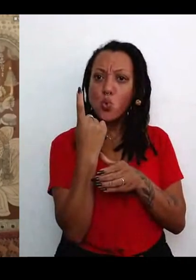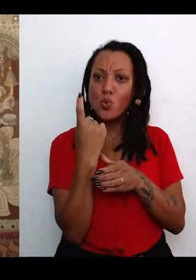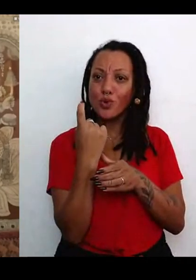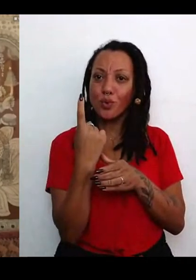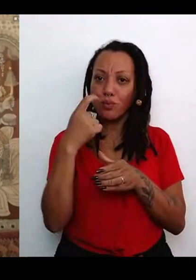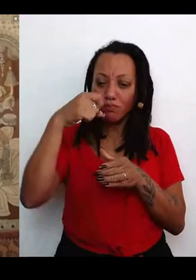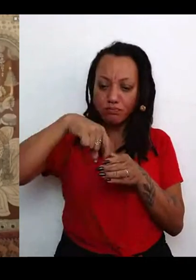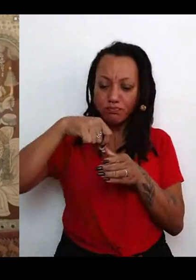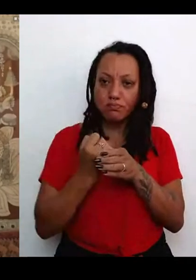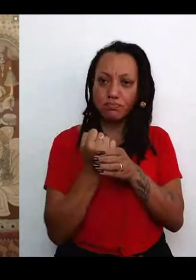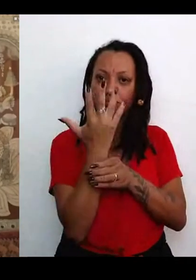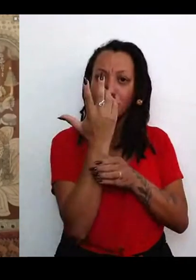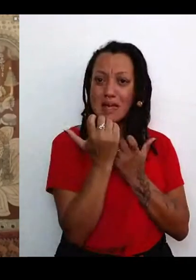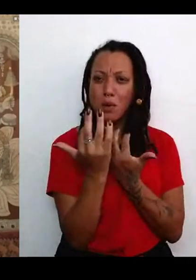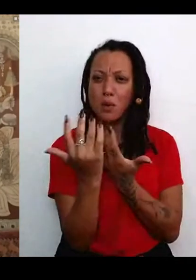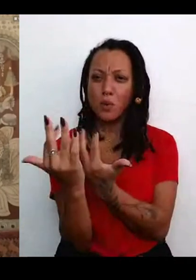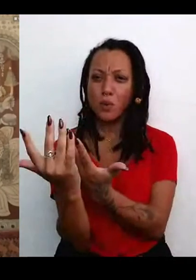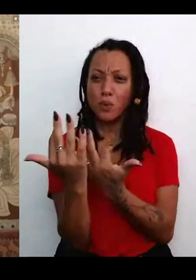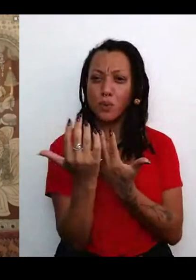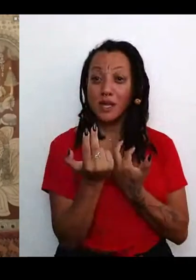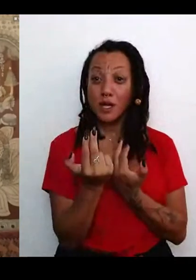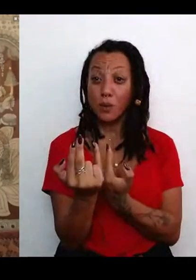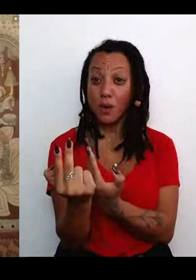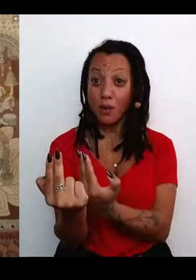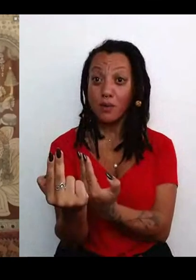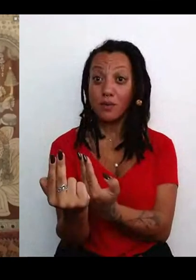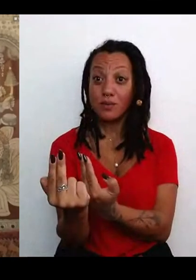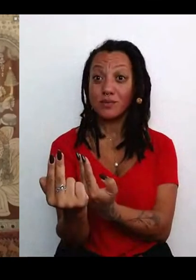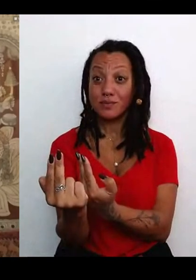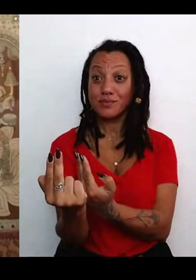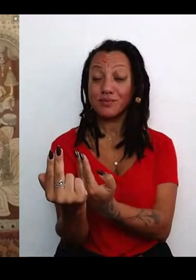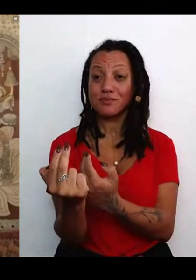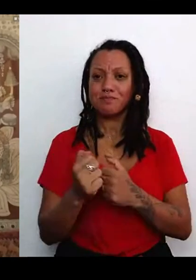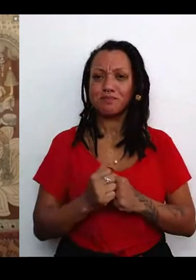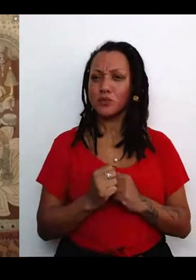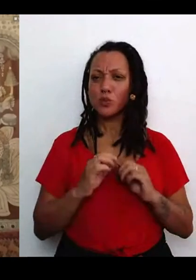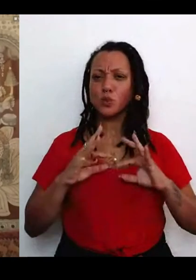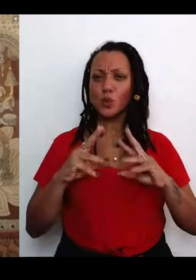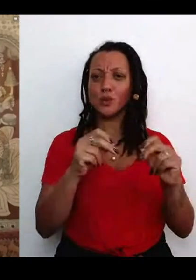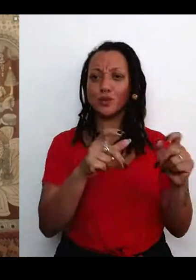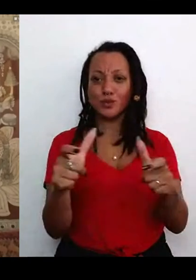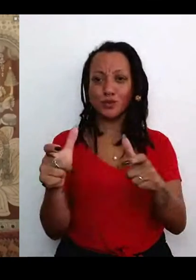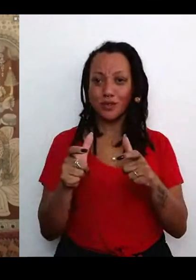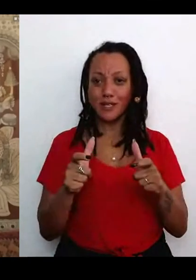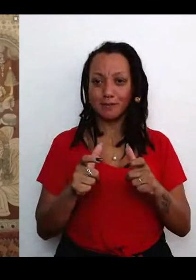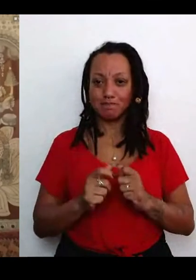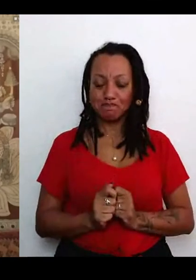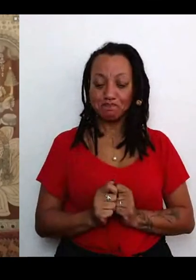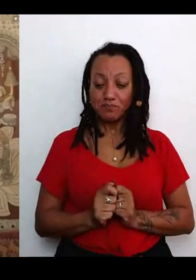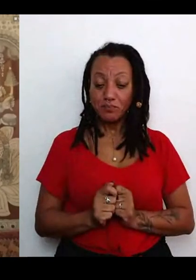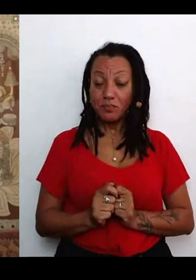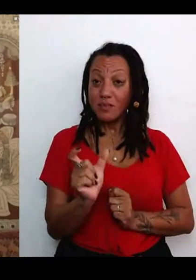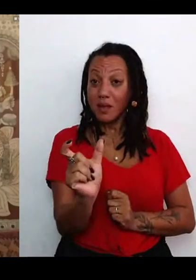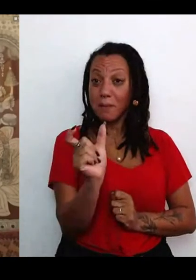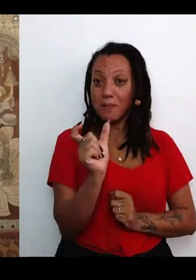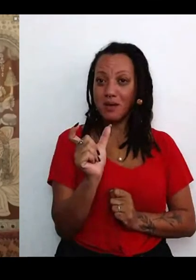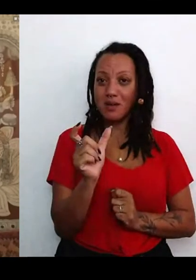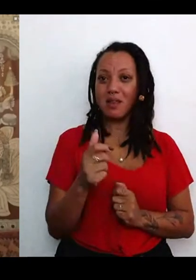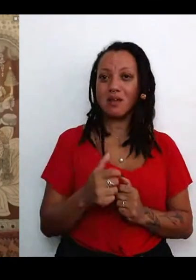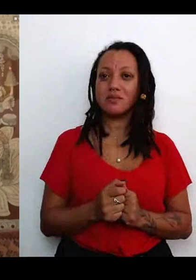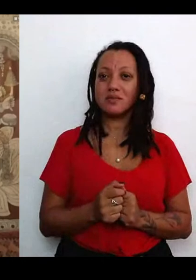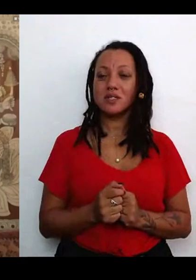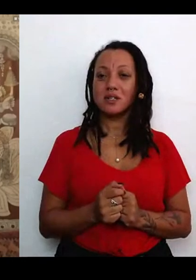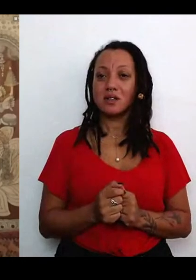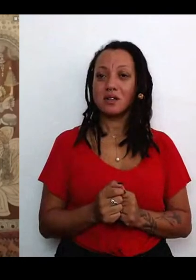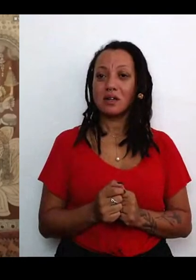separation the word apartheid that became the governance structure of South Africa basically means